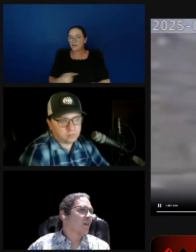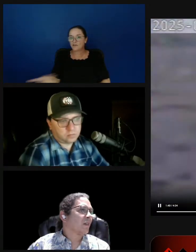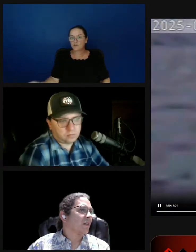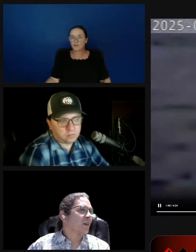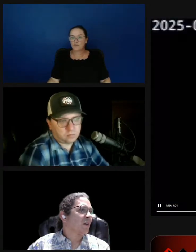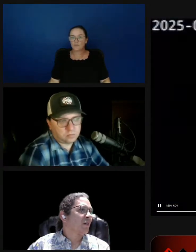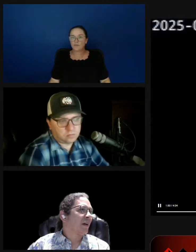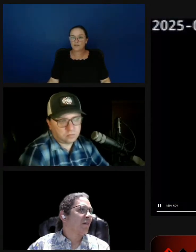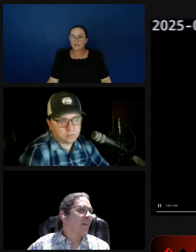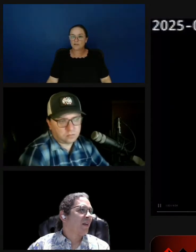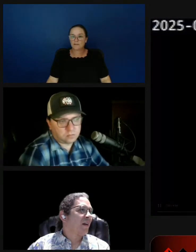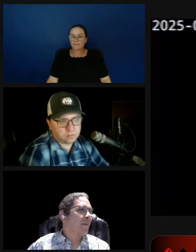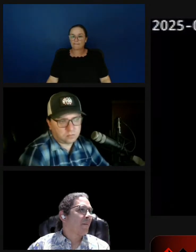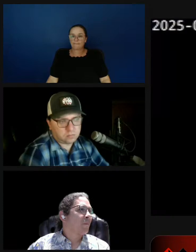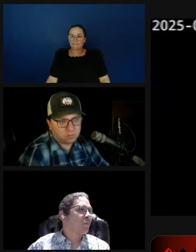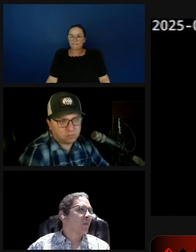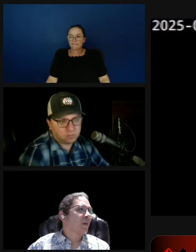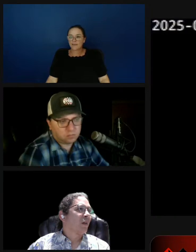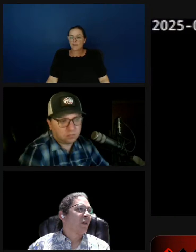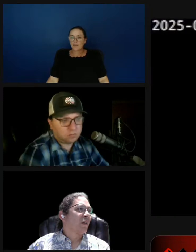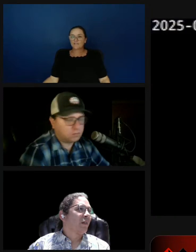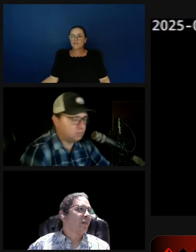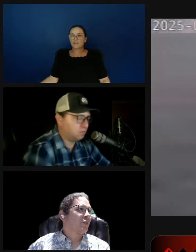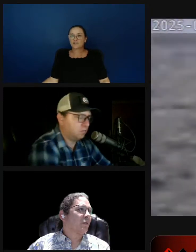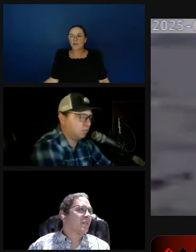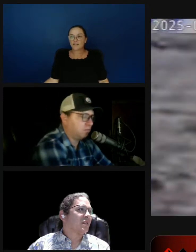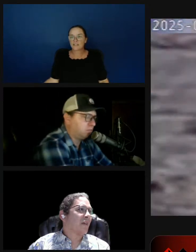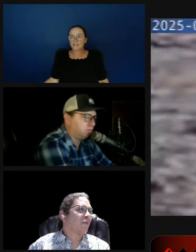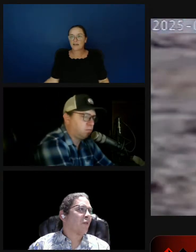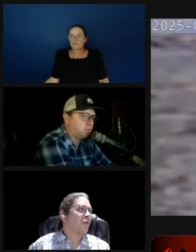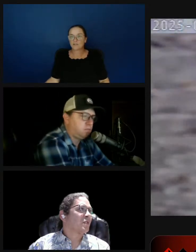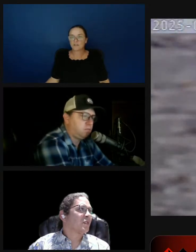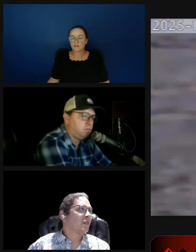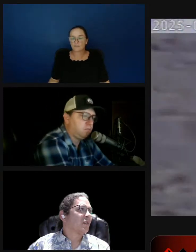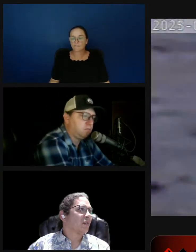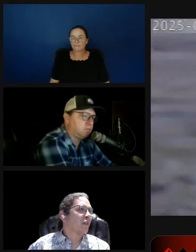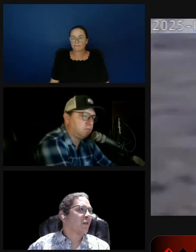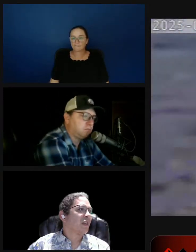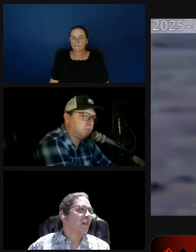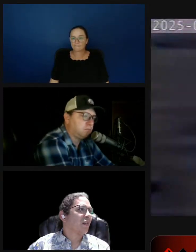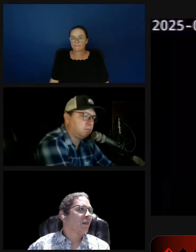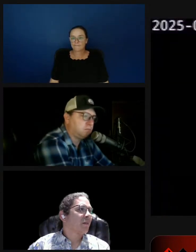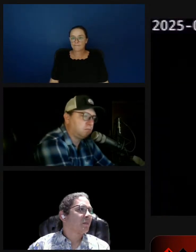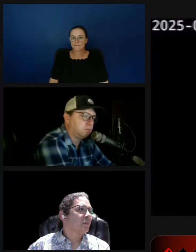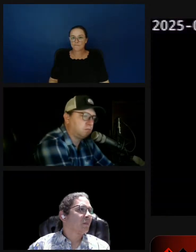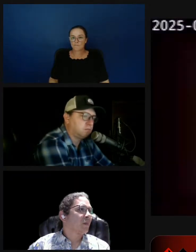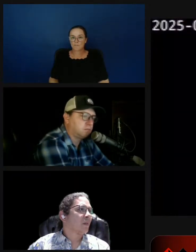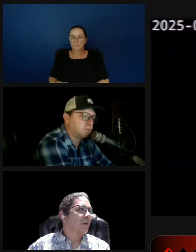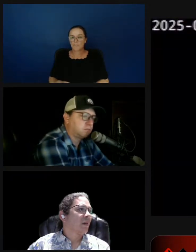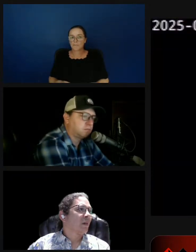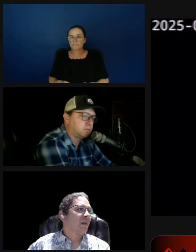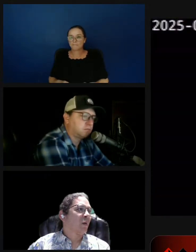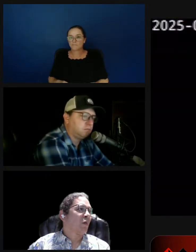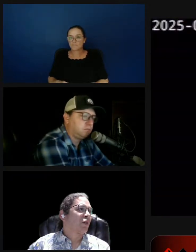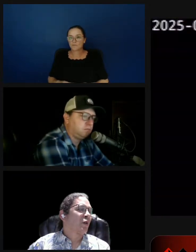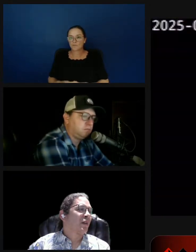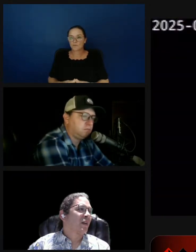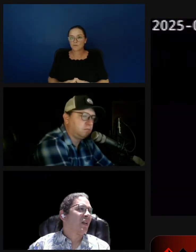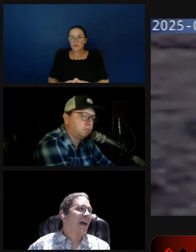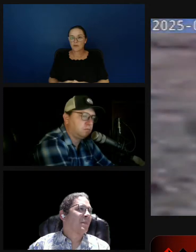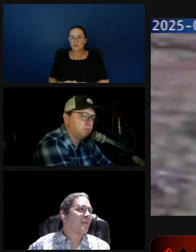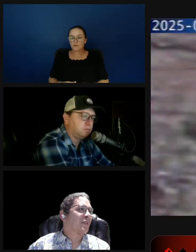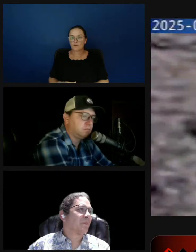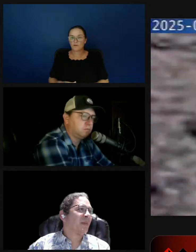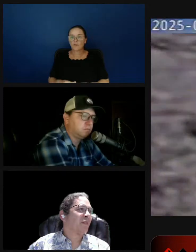there. Until, yeah, right in there, where we see that first, the 13th, that overturning